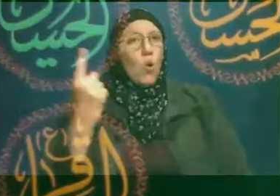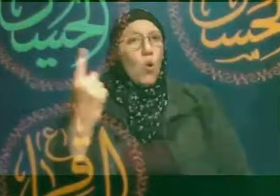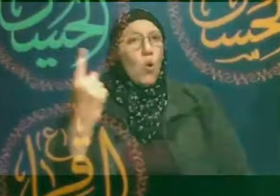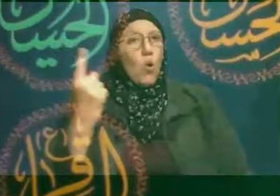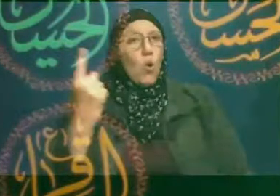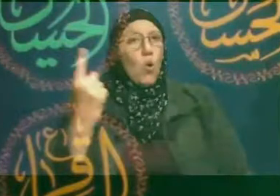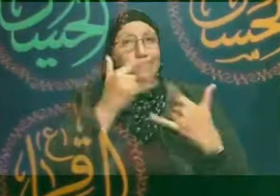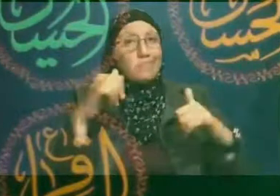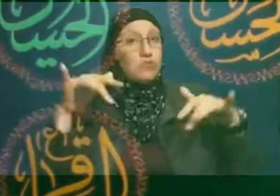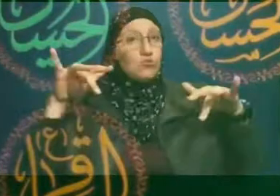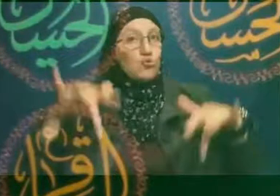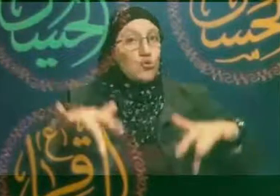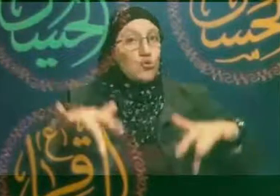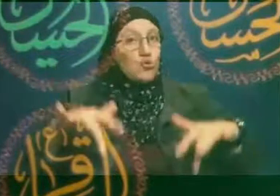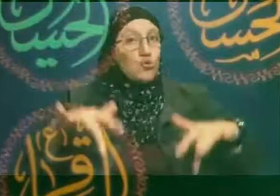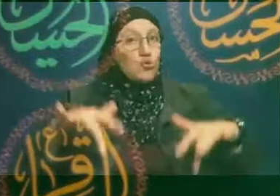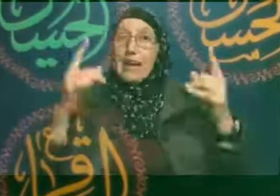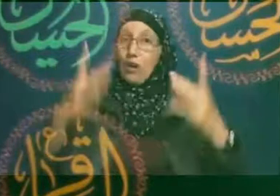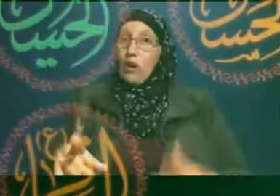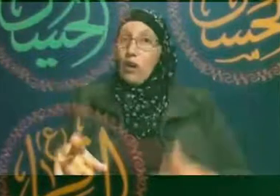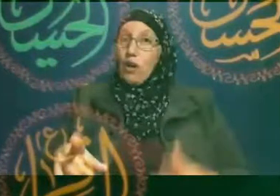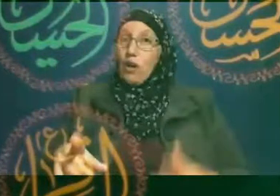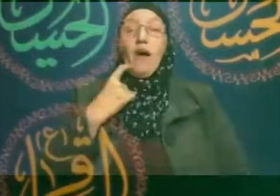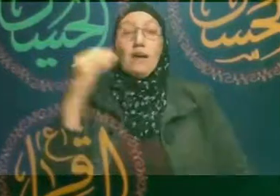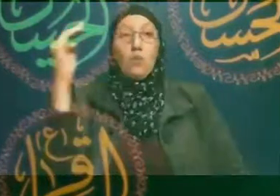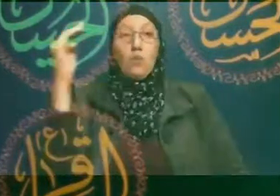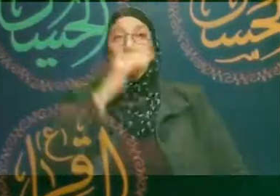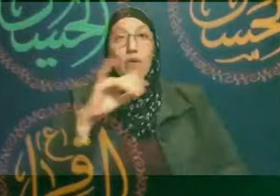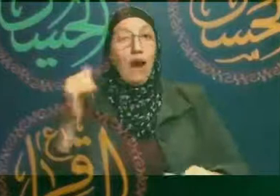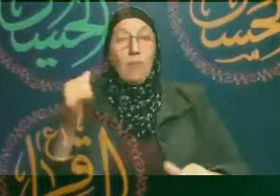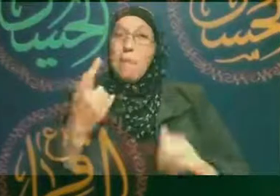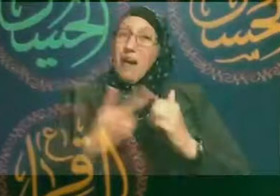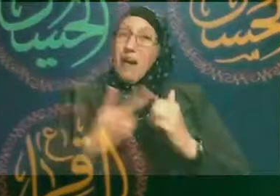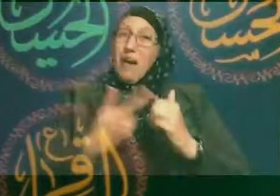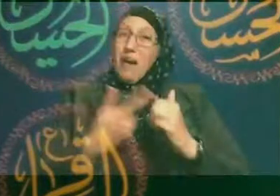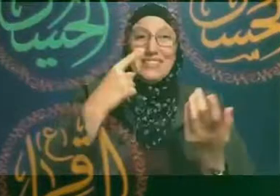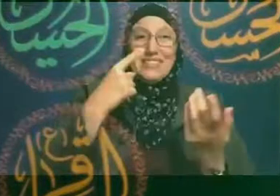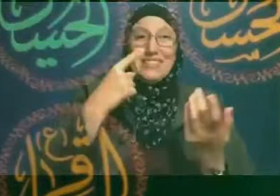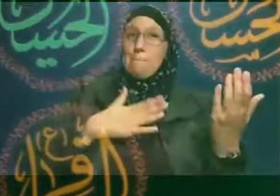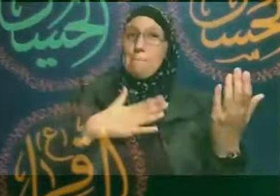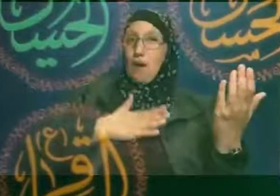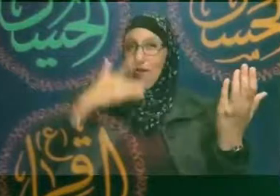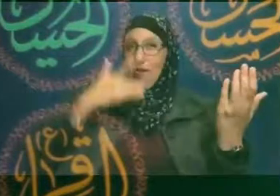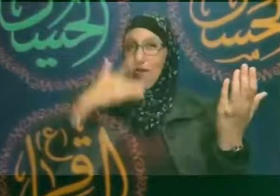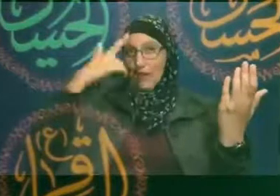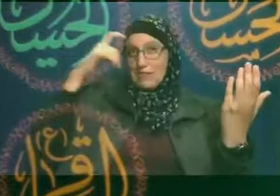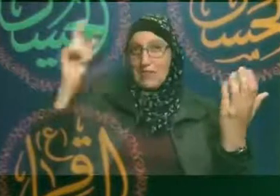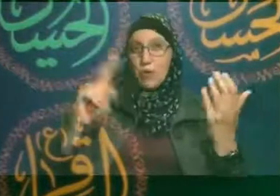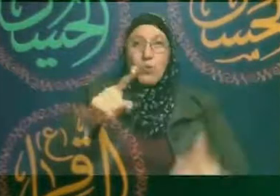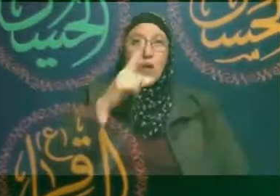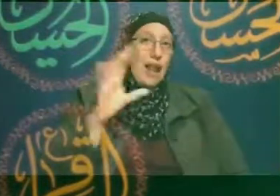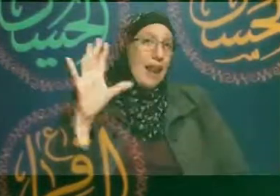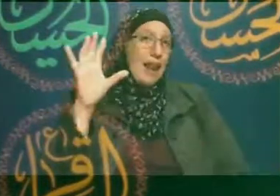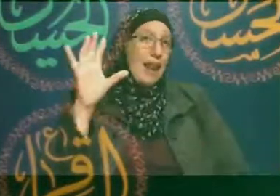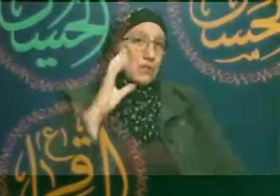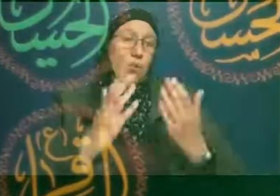yet, inshallah you endeavor to learn, still the opportunity is there. My suggestion is that listen to the dua and read